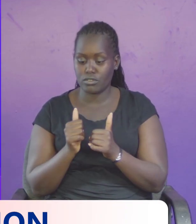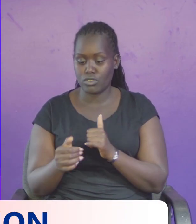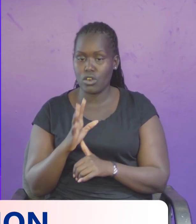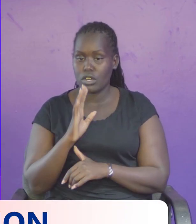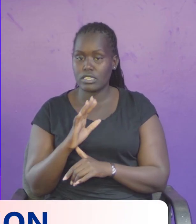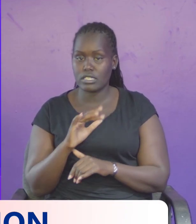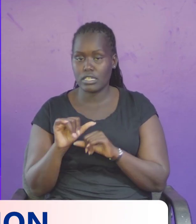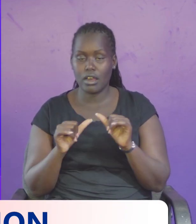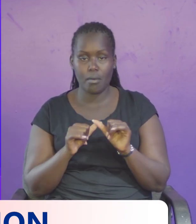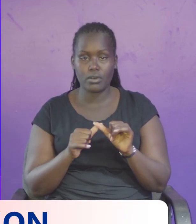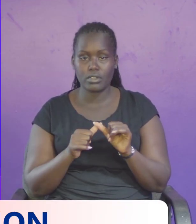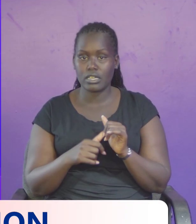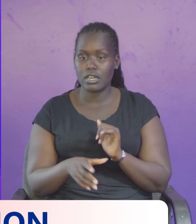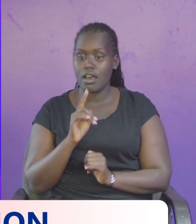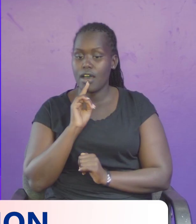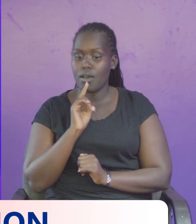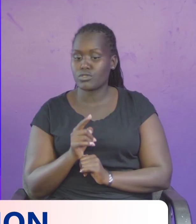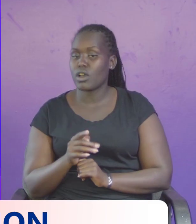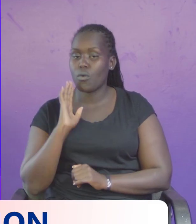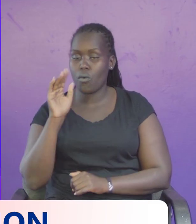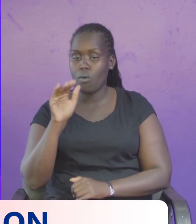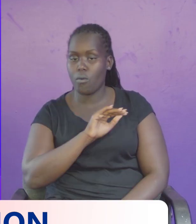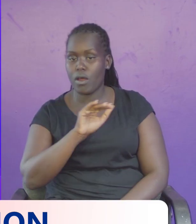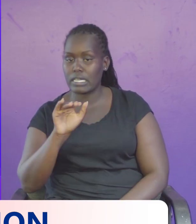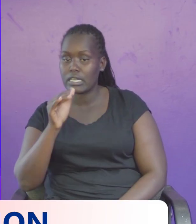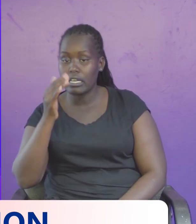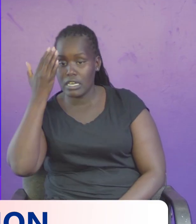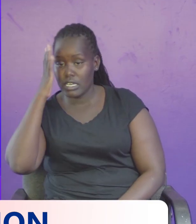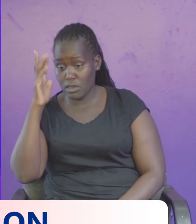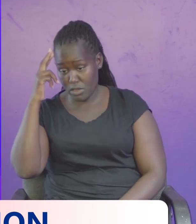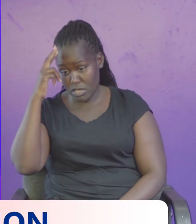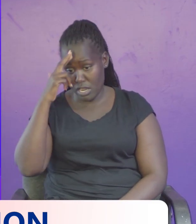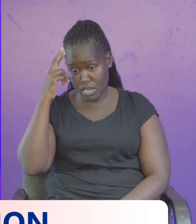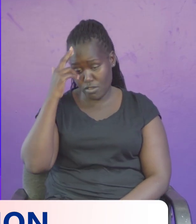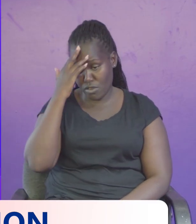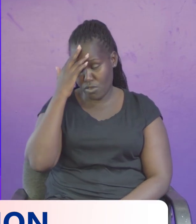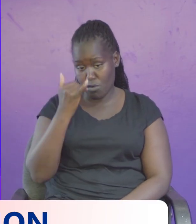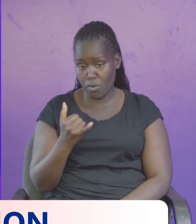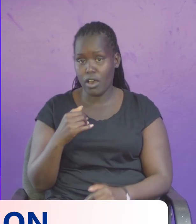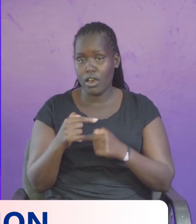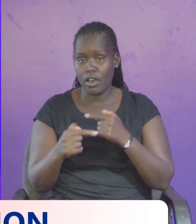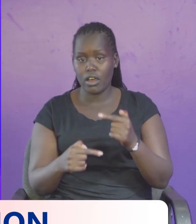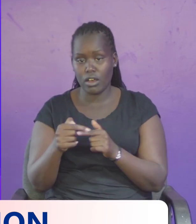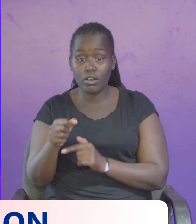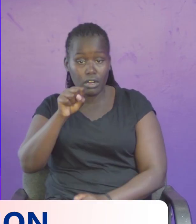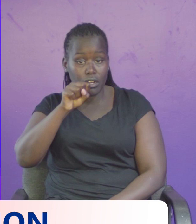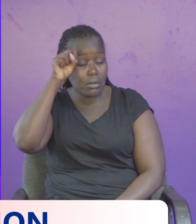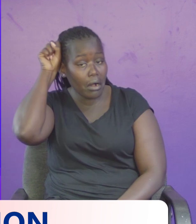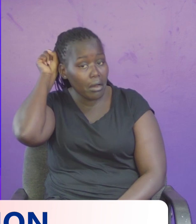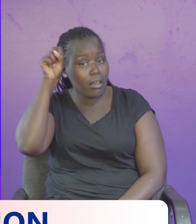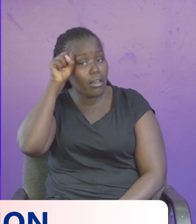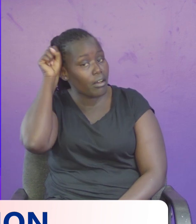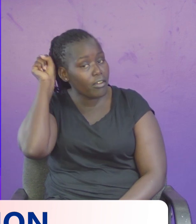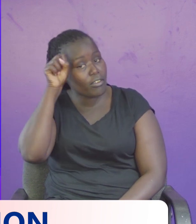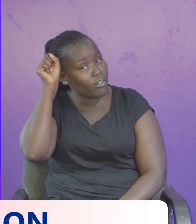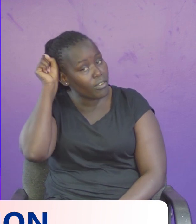is, sure, I'll ask him, is that I didn't know the reason why he kept shaving his hair is because of that